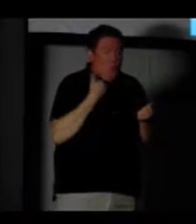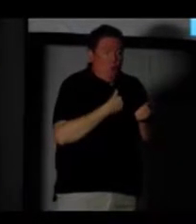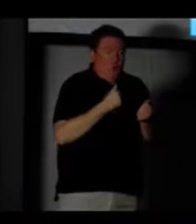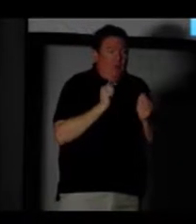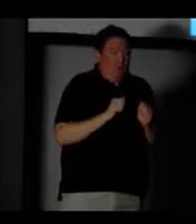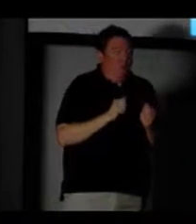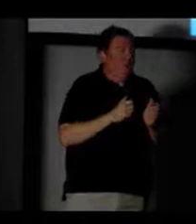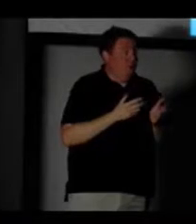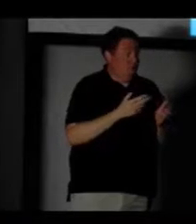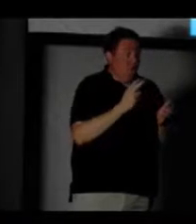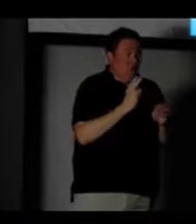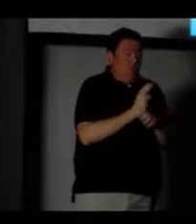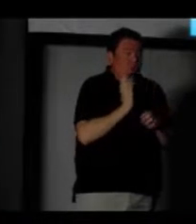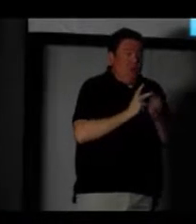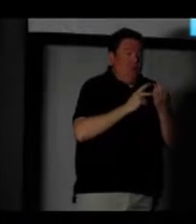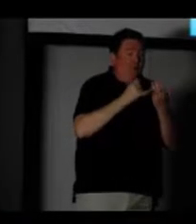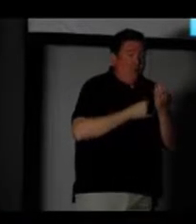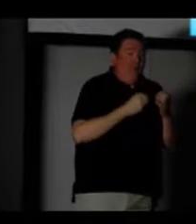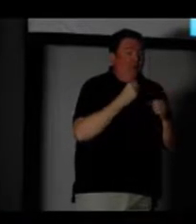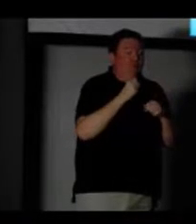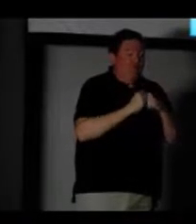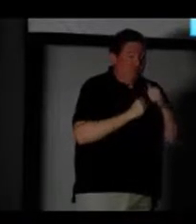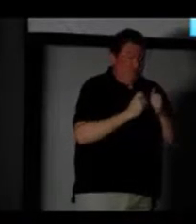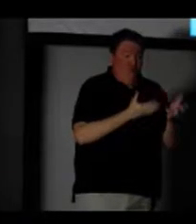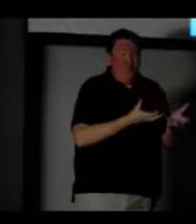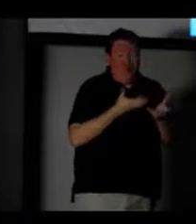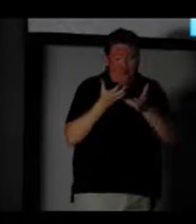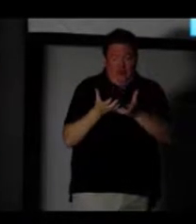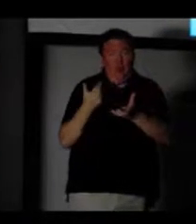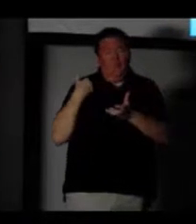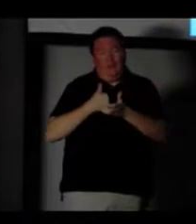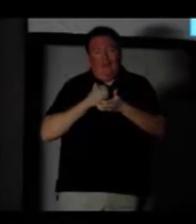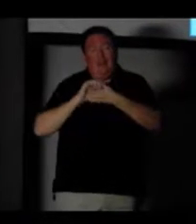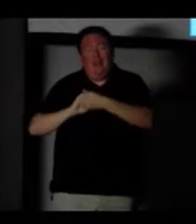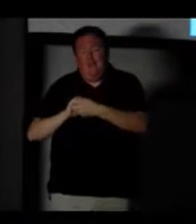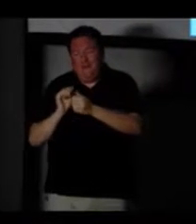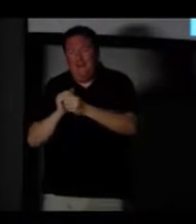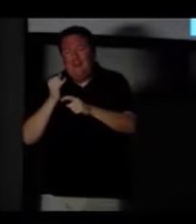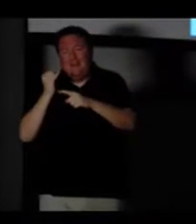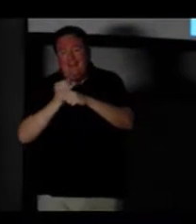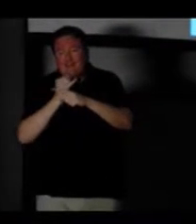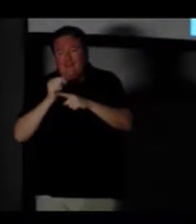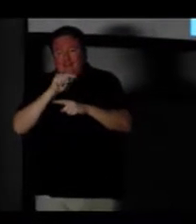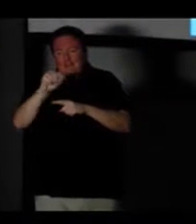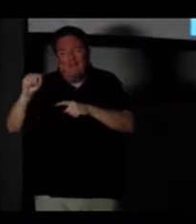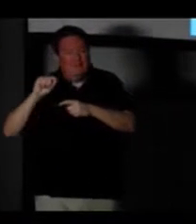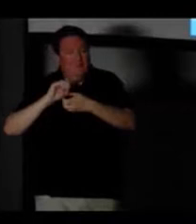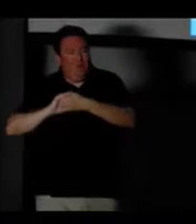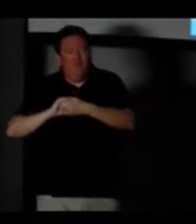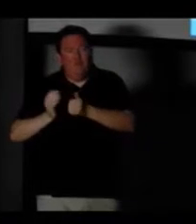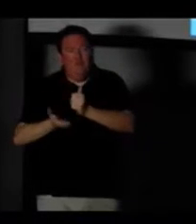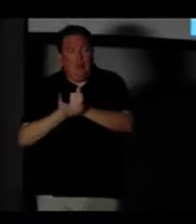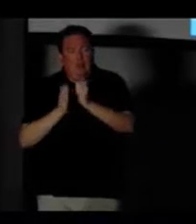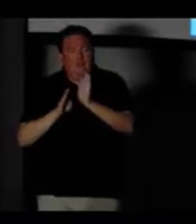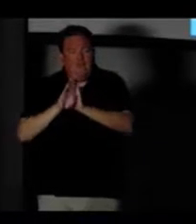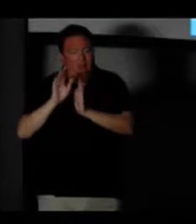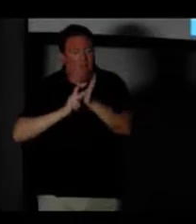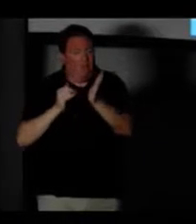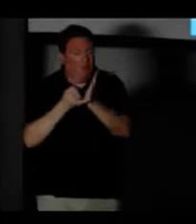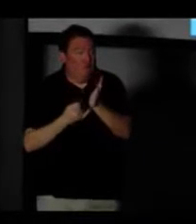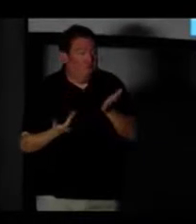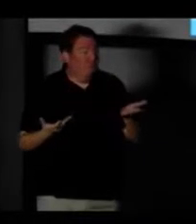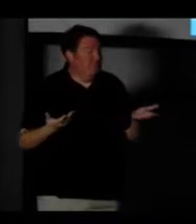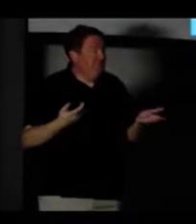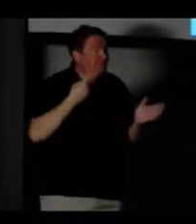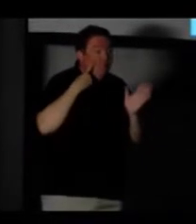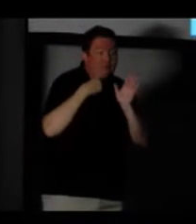structure. So what we're doing now is we typically collaborate with industrial partners on those sorts of projects. So for example,